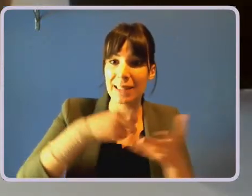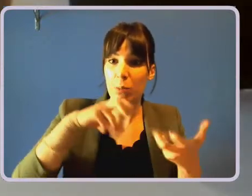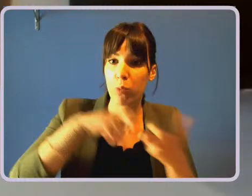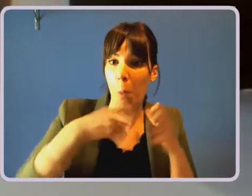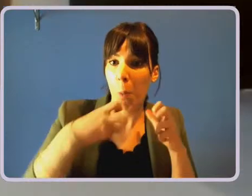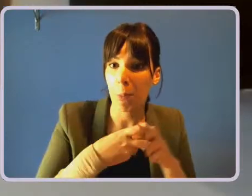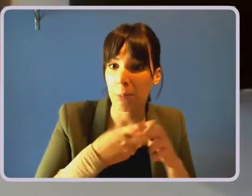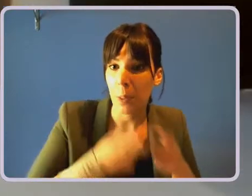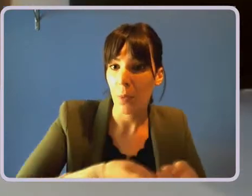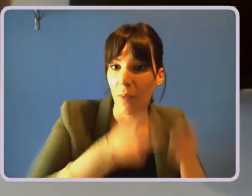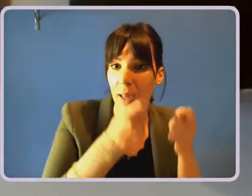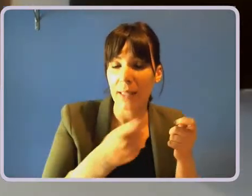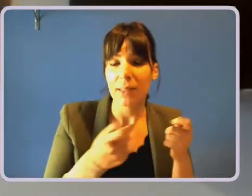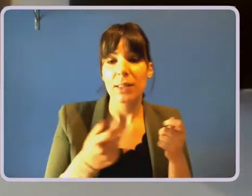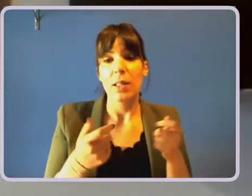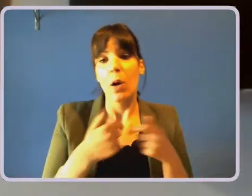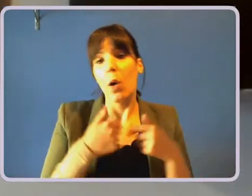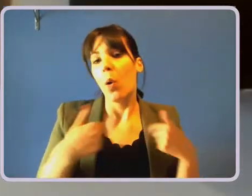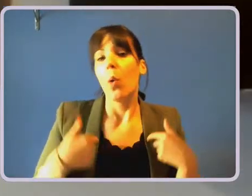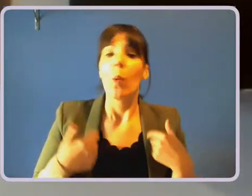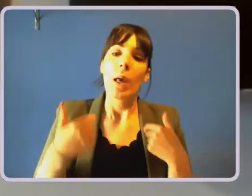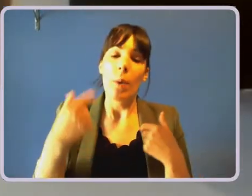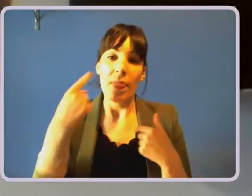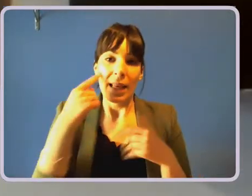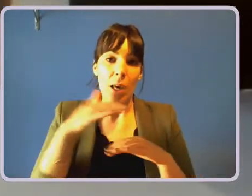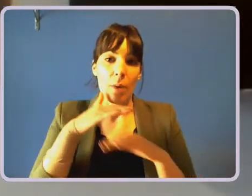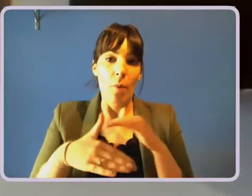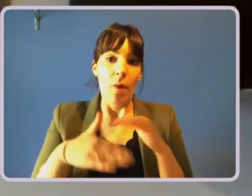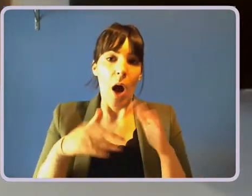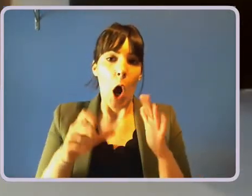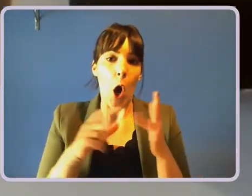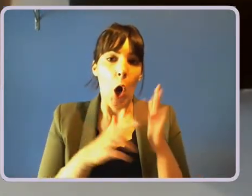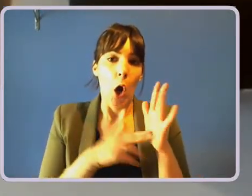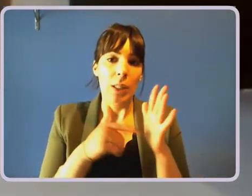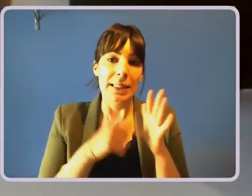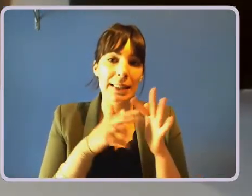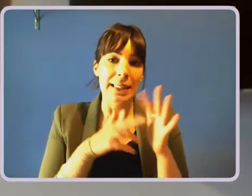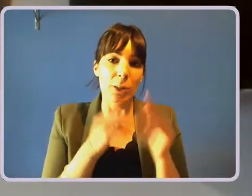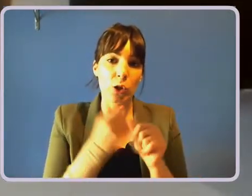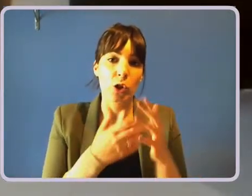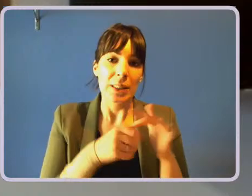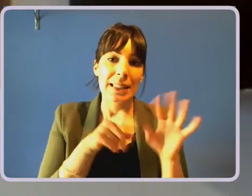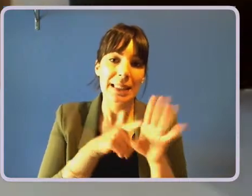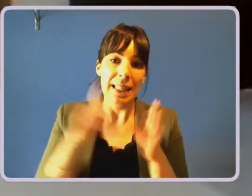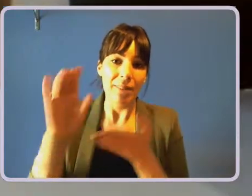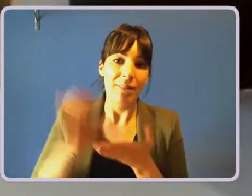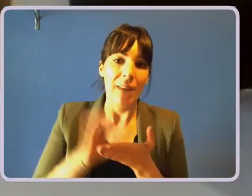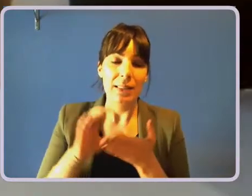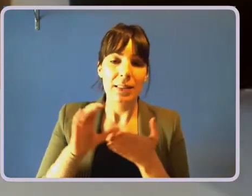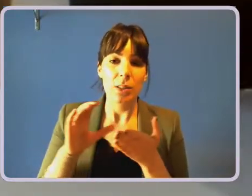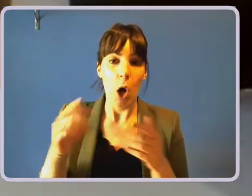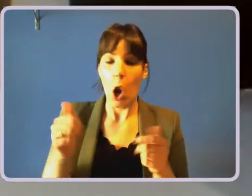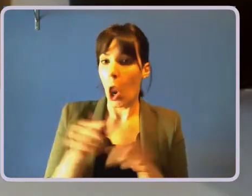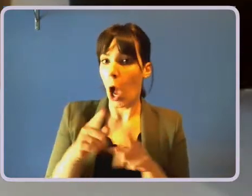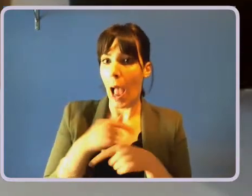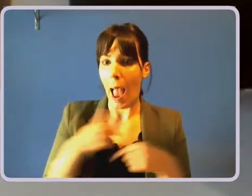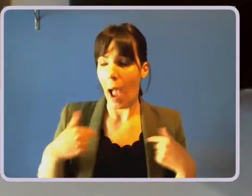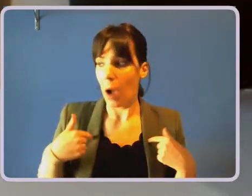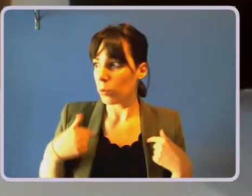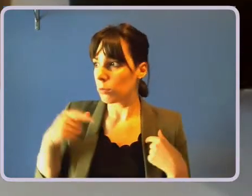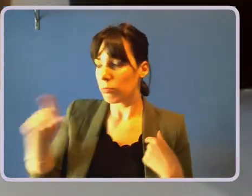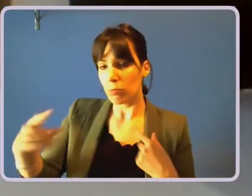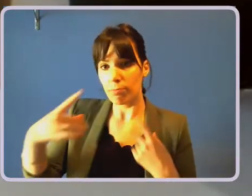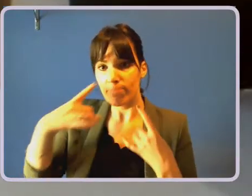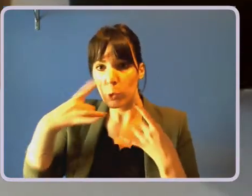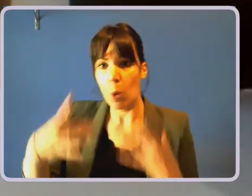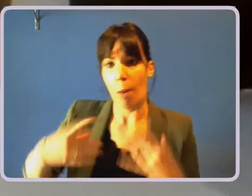that organisations like ours who can evidence that we're in this space, that